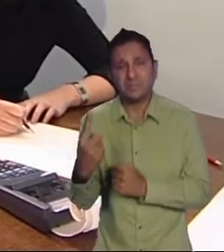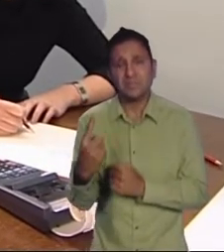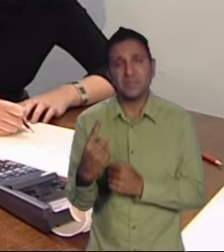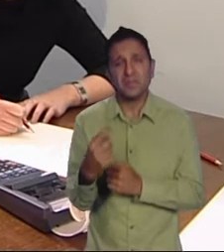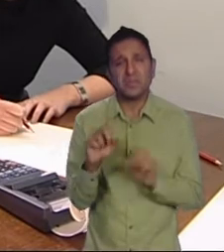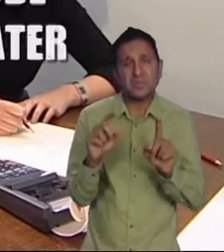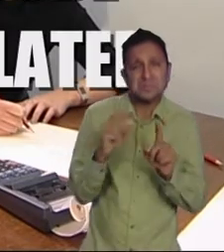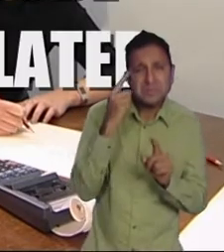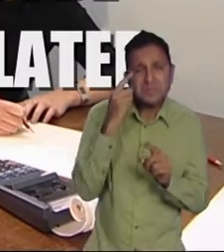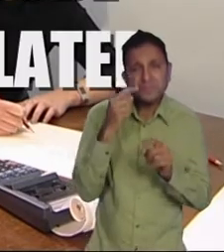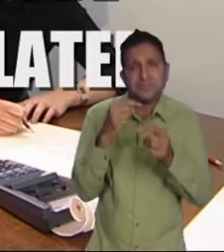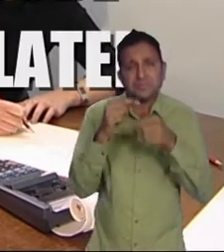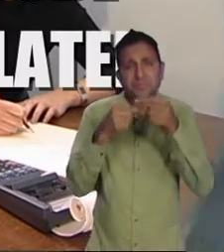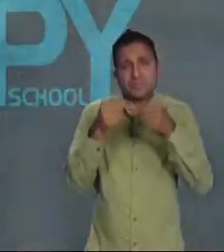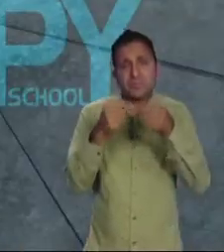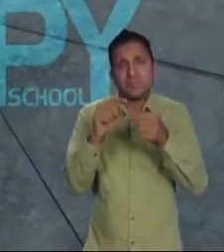11. Yeah.